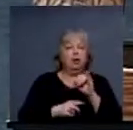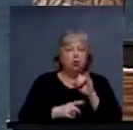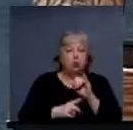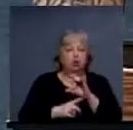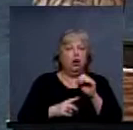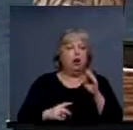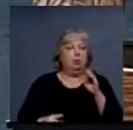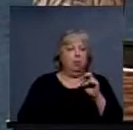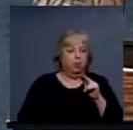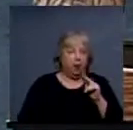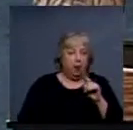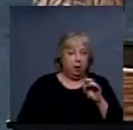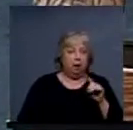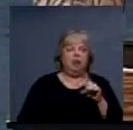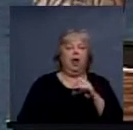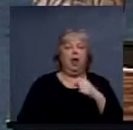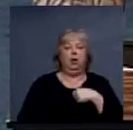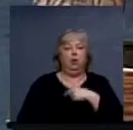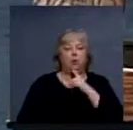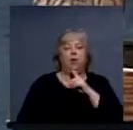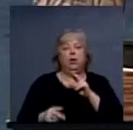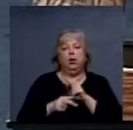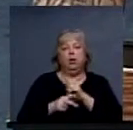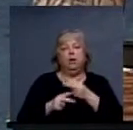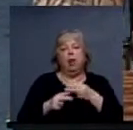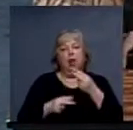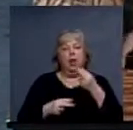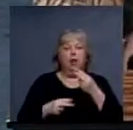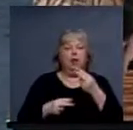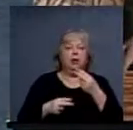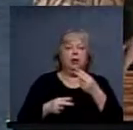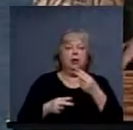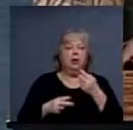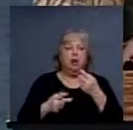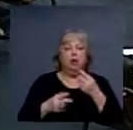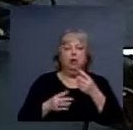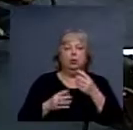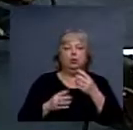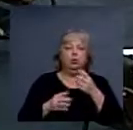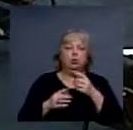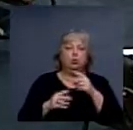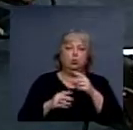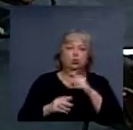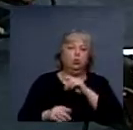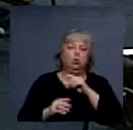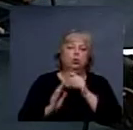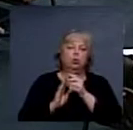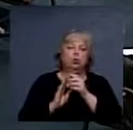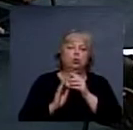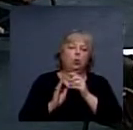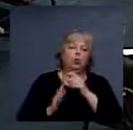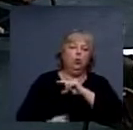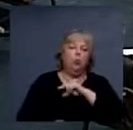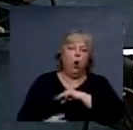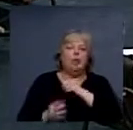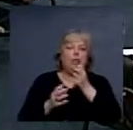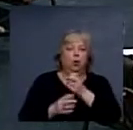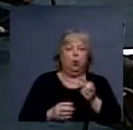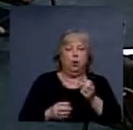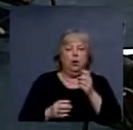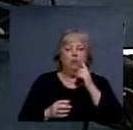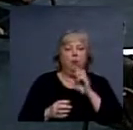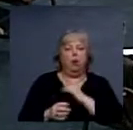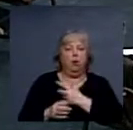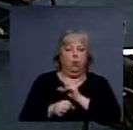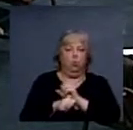equipment for measurements and playback. And that completes my report. Thank you, Mr. Ritchie. There may be a question from Director Wright. Director